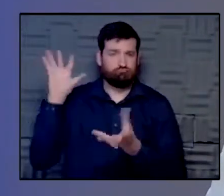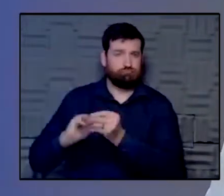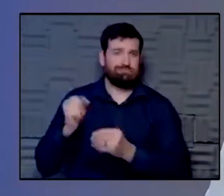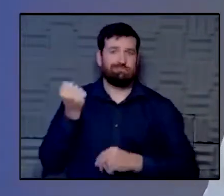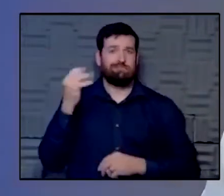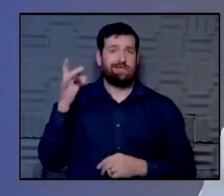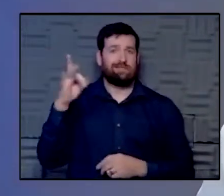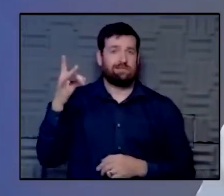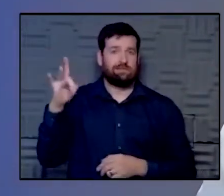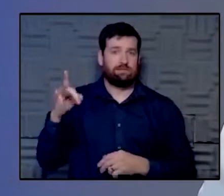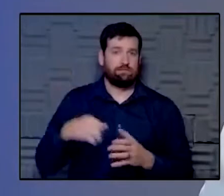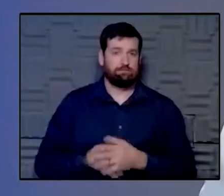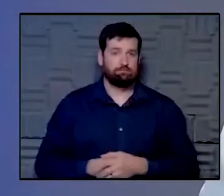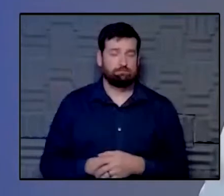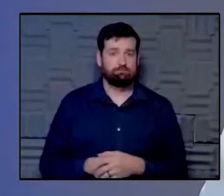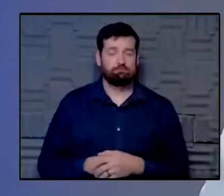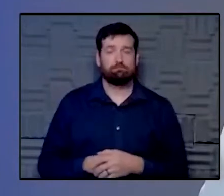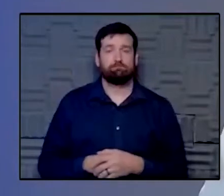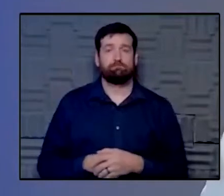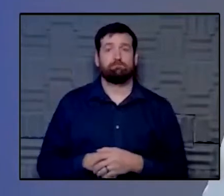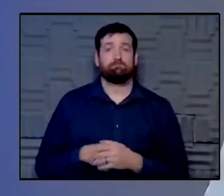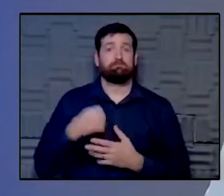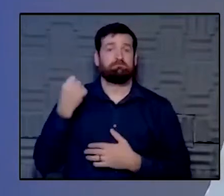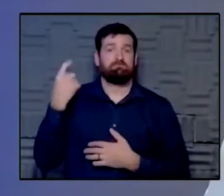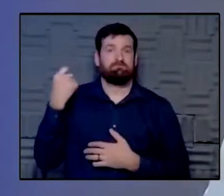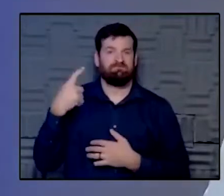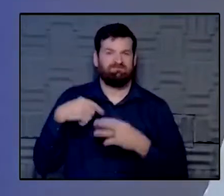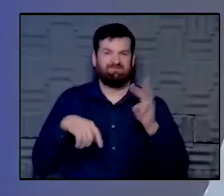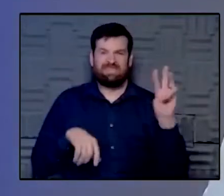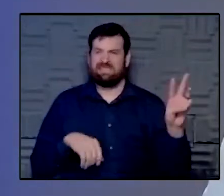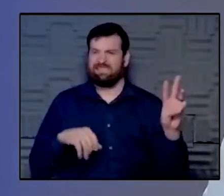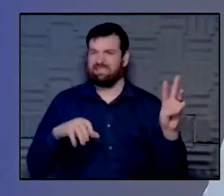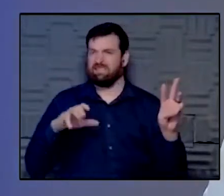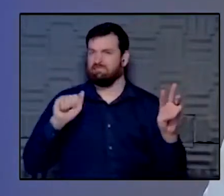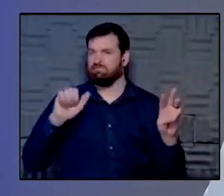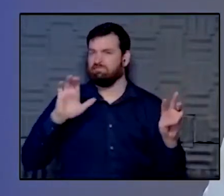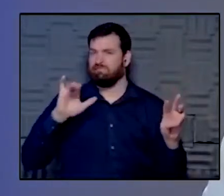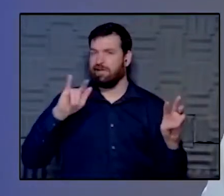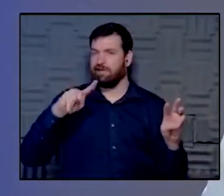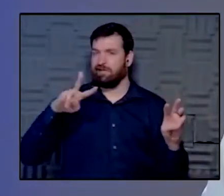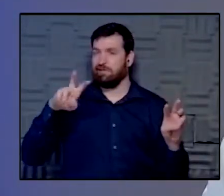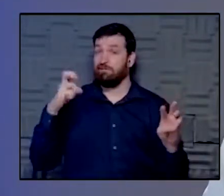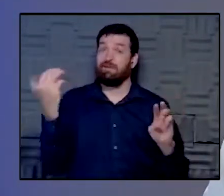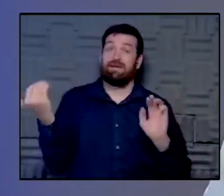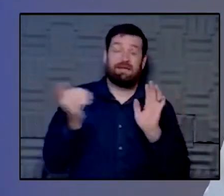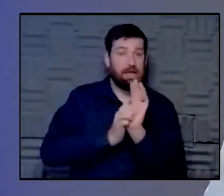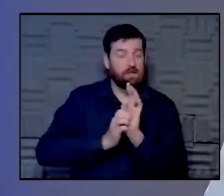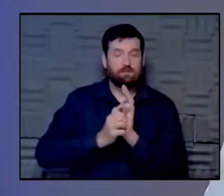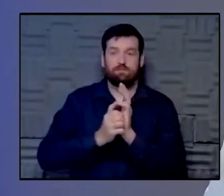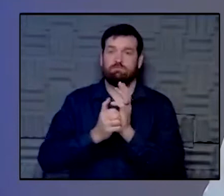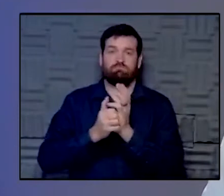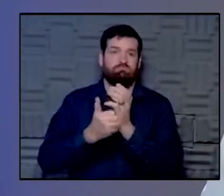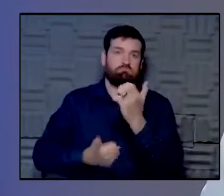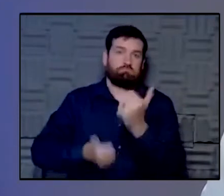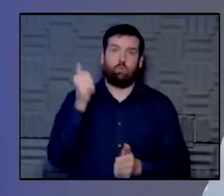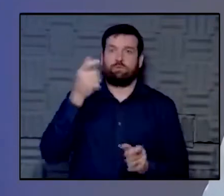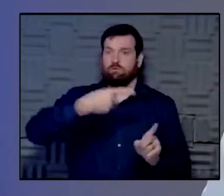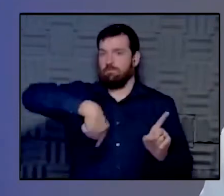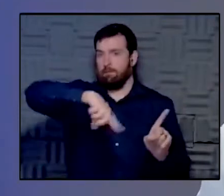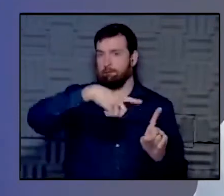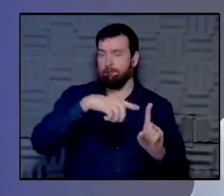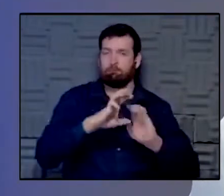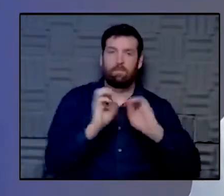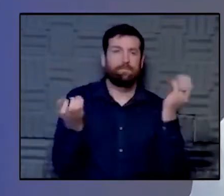total patients, but only 6 with those active. And again, a majority of those are